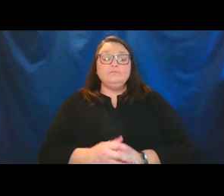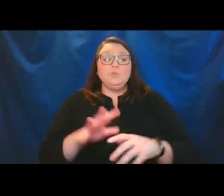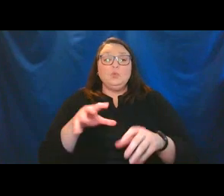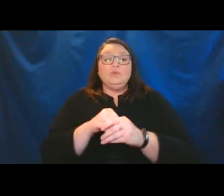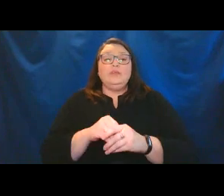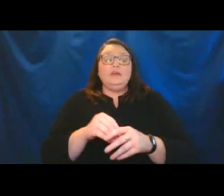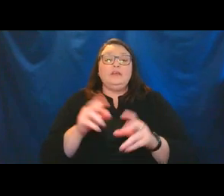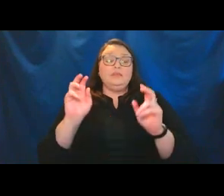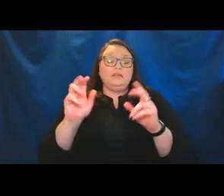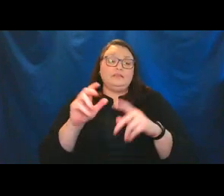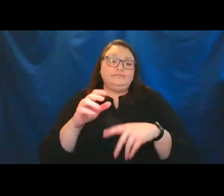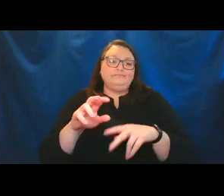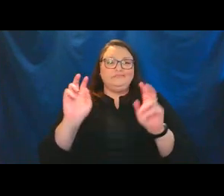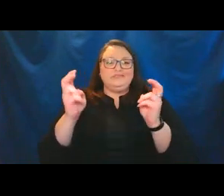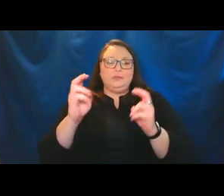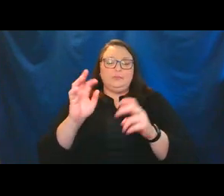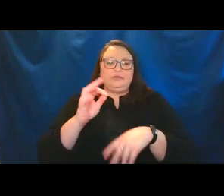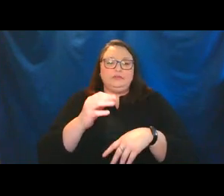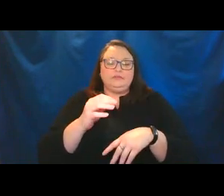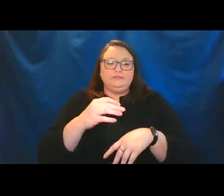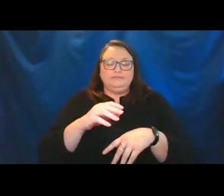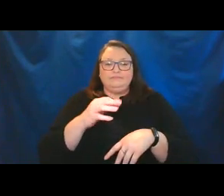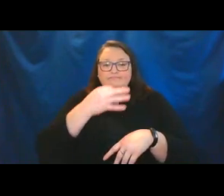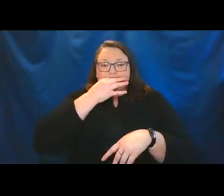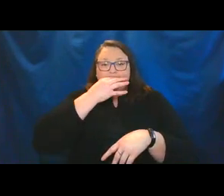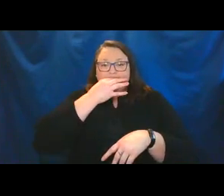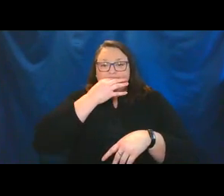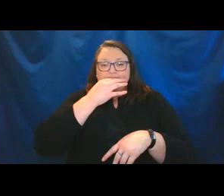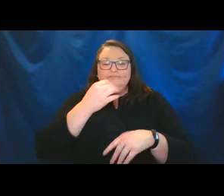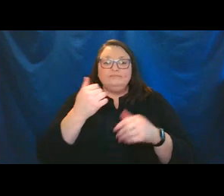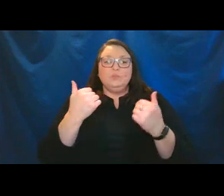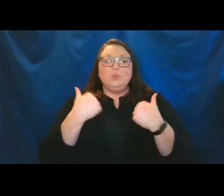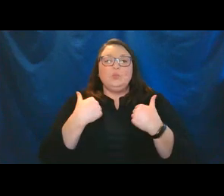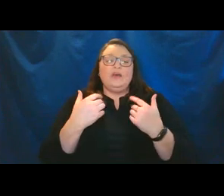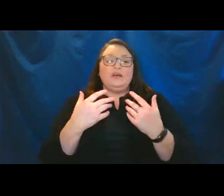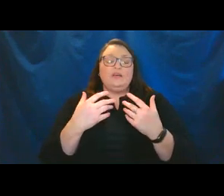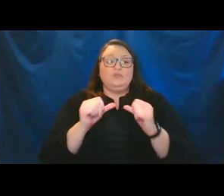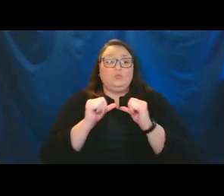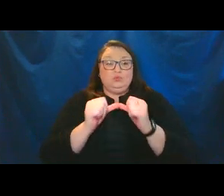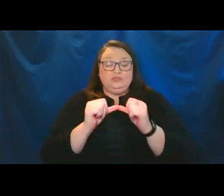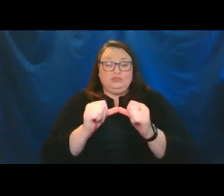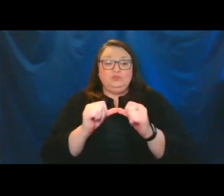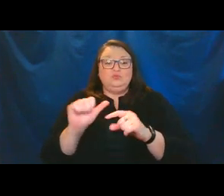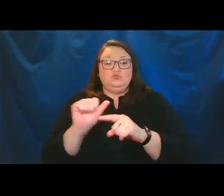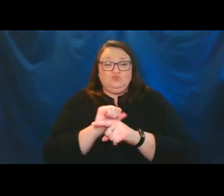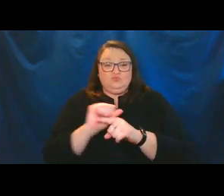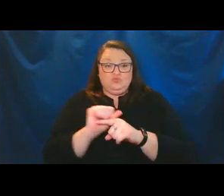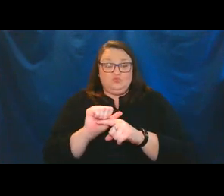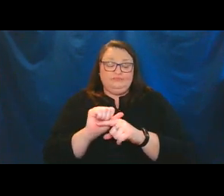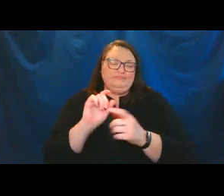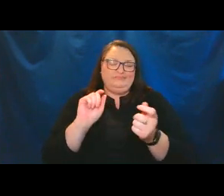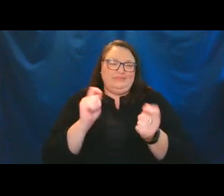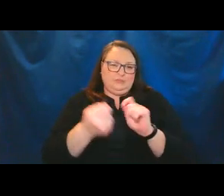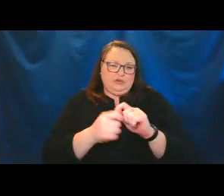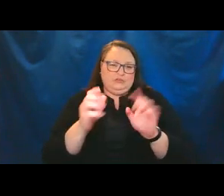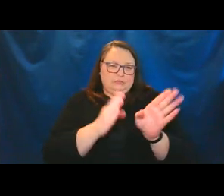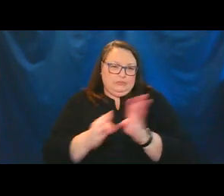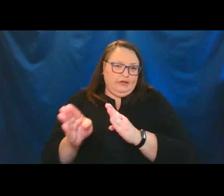we have resilience adaptation planning. And so uh, a big example of